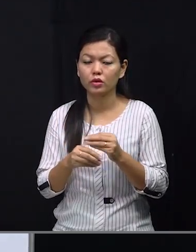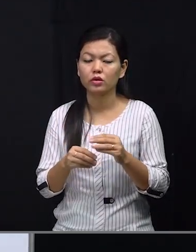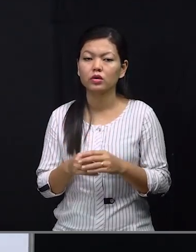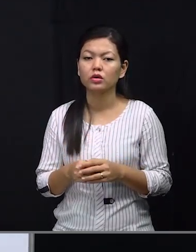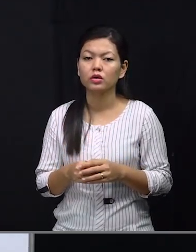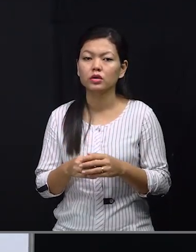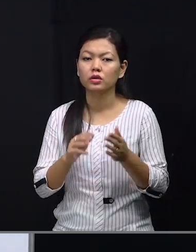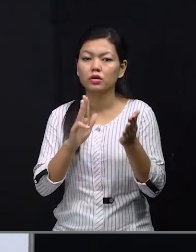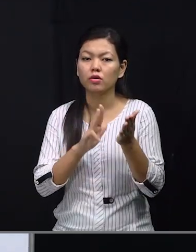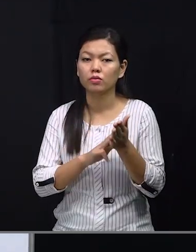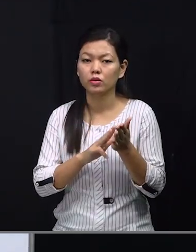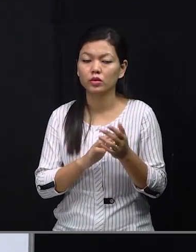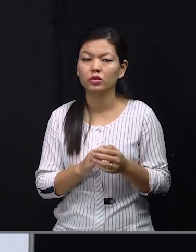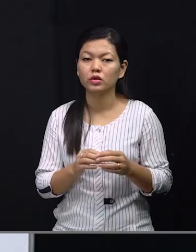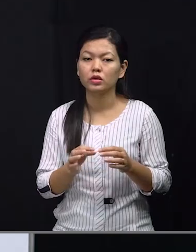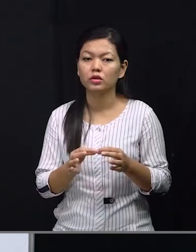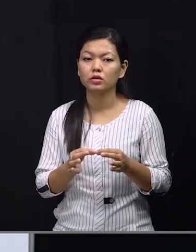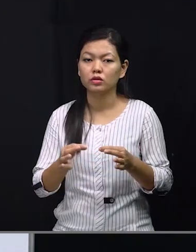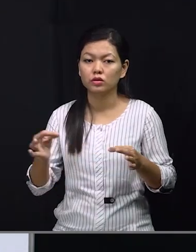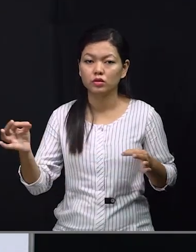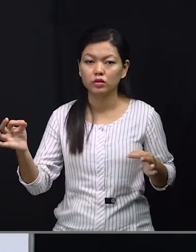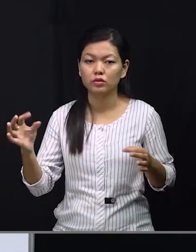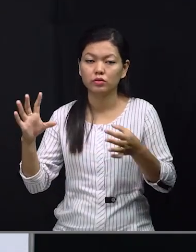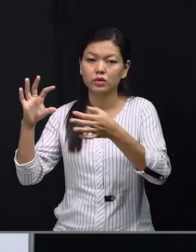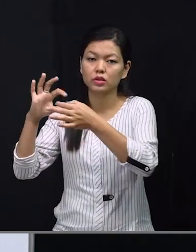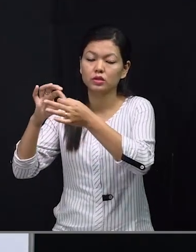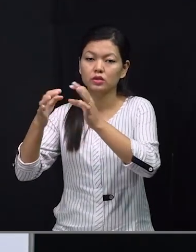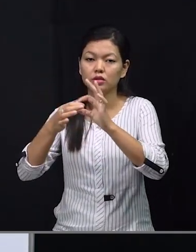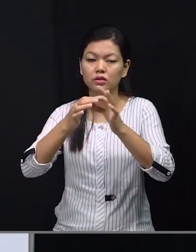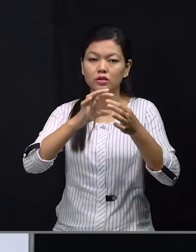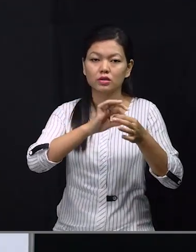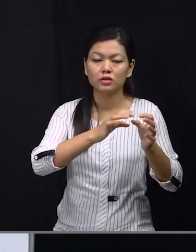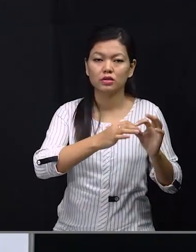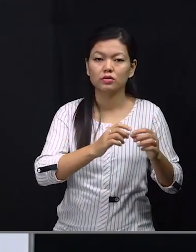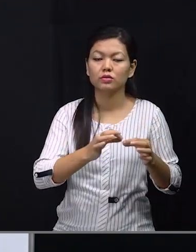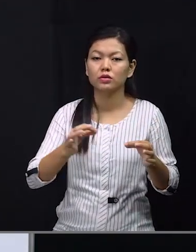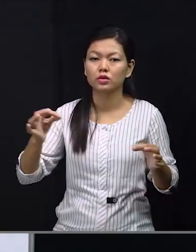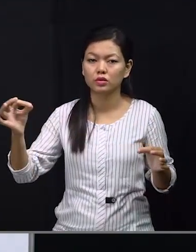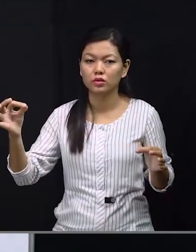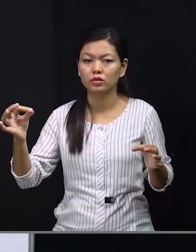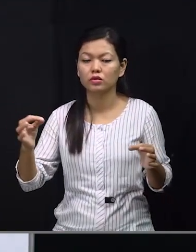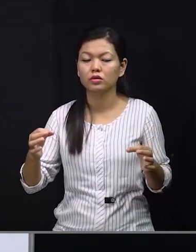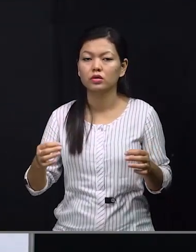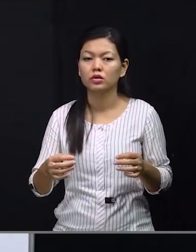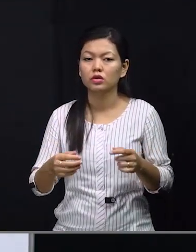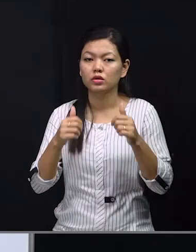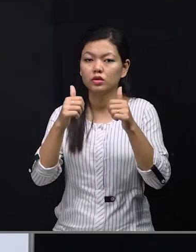the longer will be the chain length, and therefore the higher will be the boiling